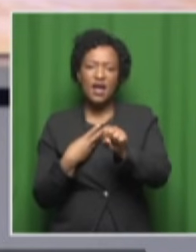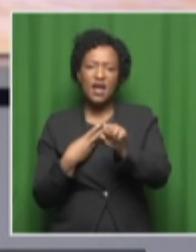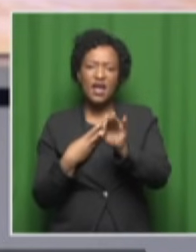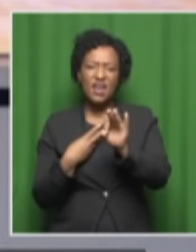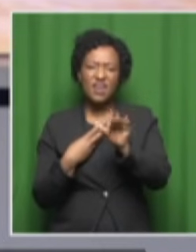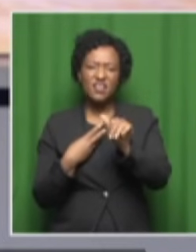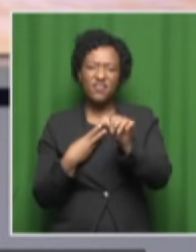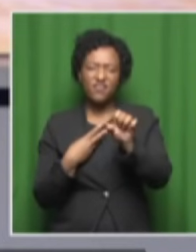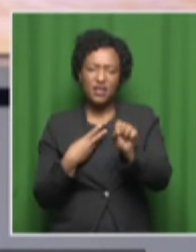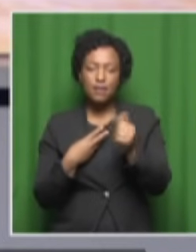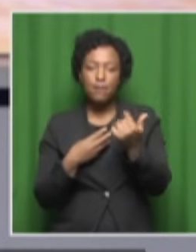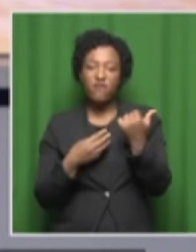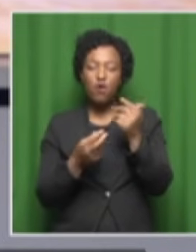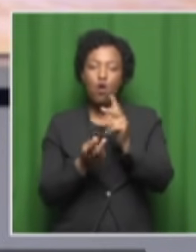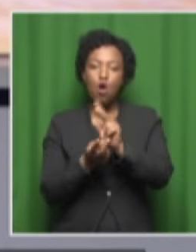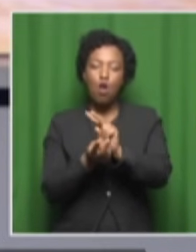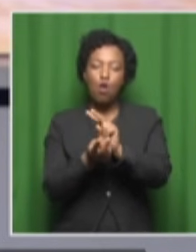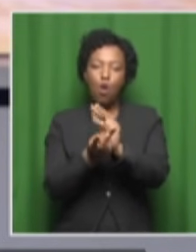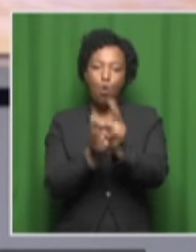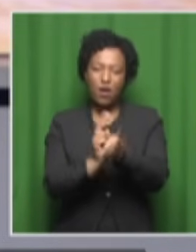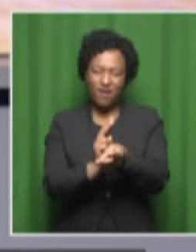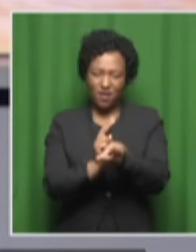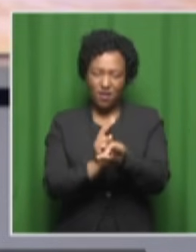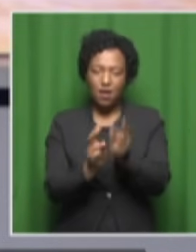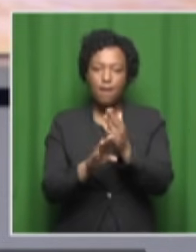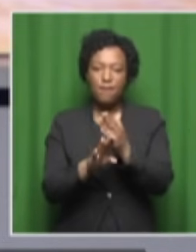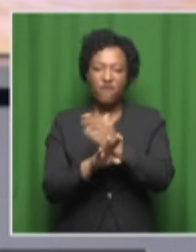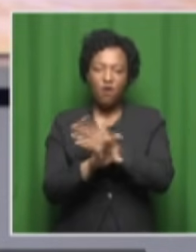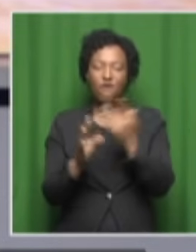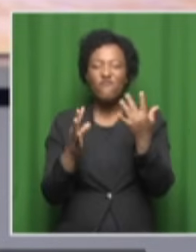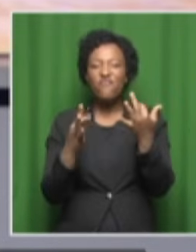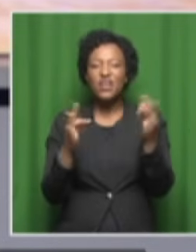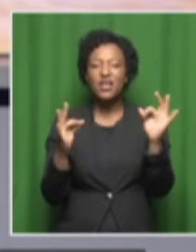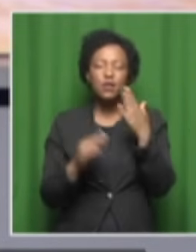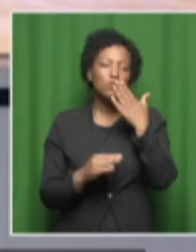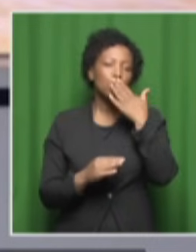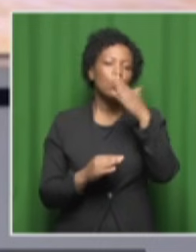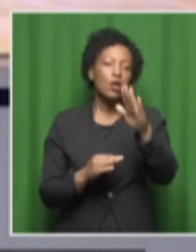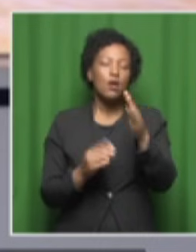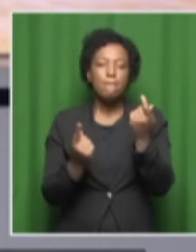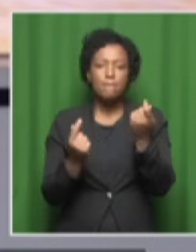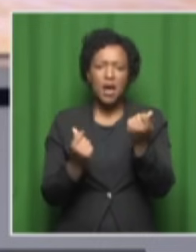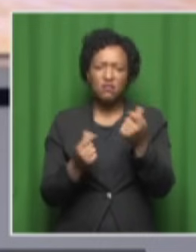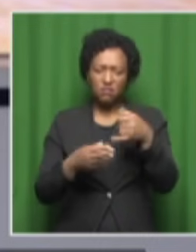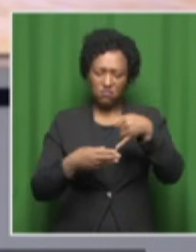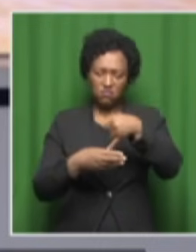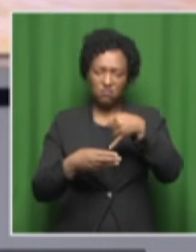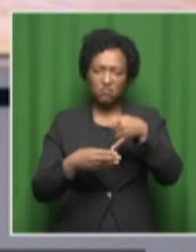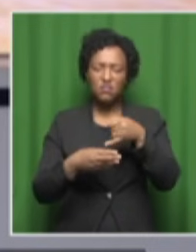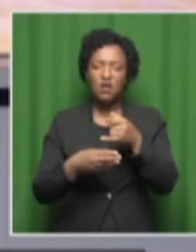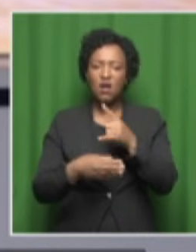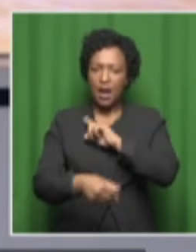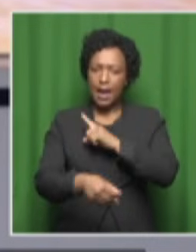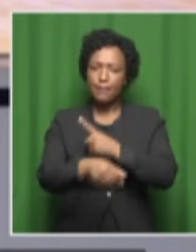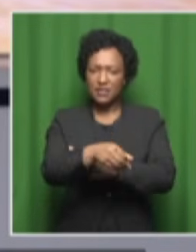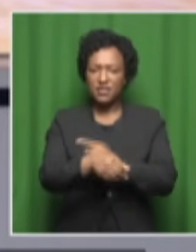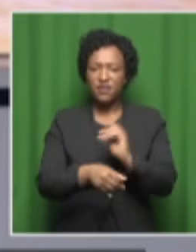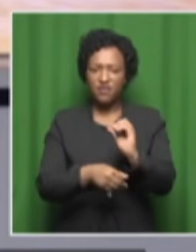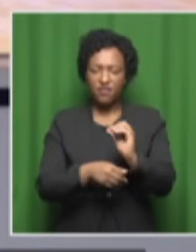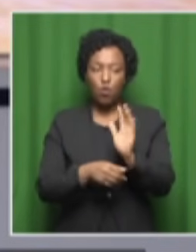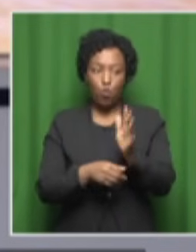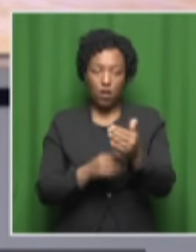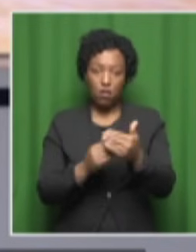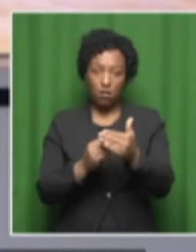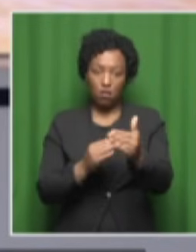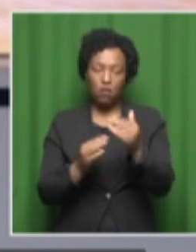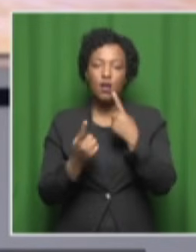before it was turned into a fee-free higher education institution. So they have the internal capacity. They will be making announcement, particularly